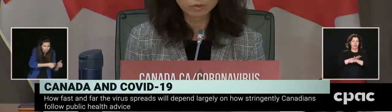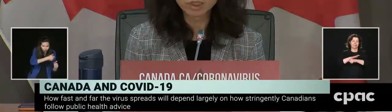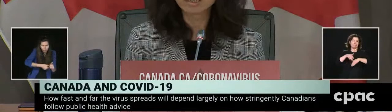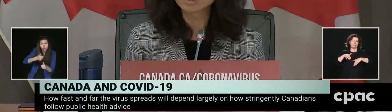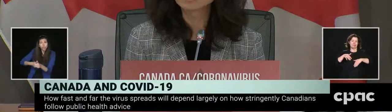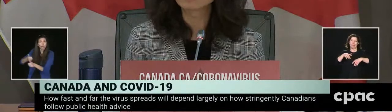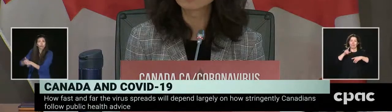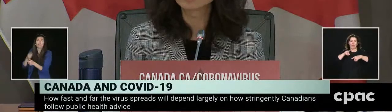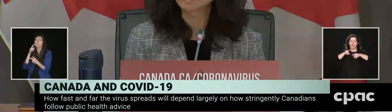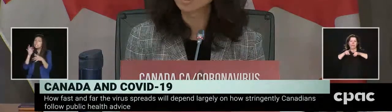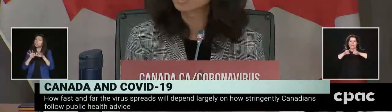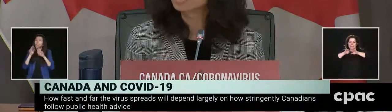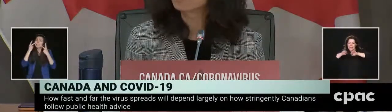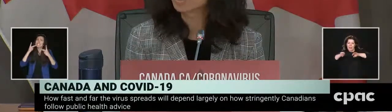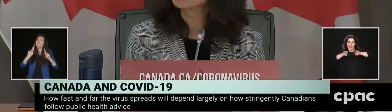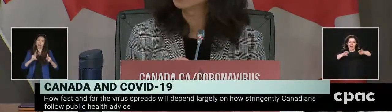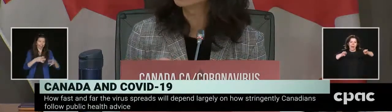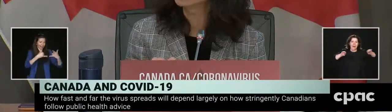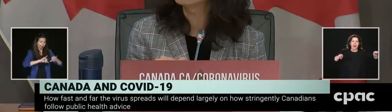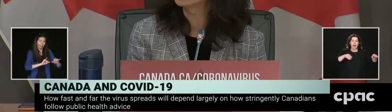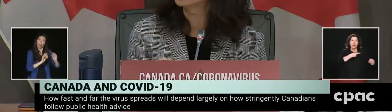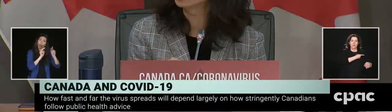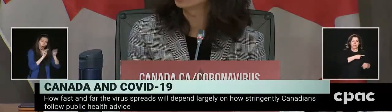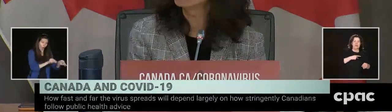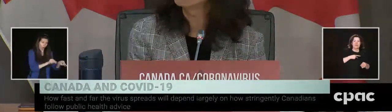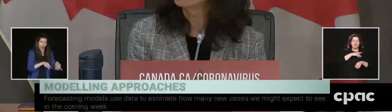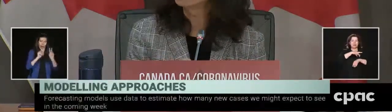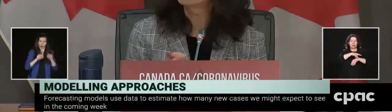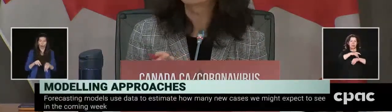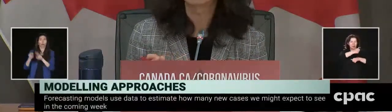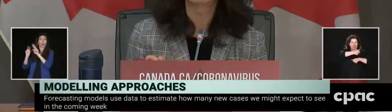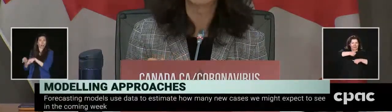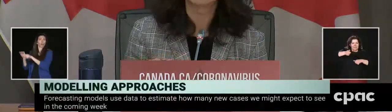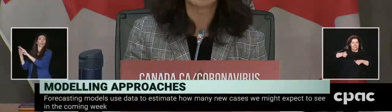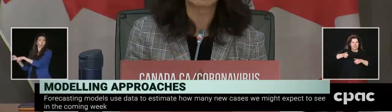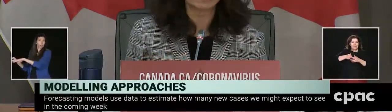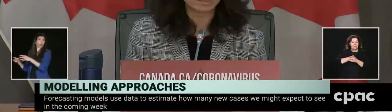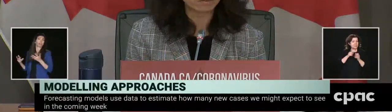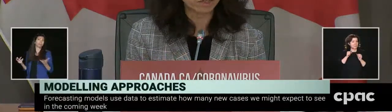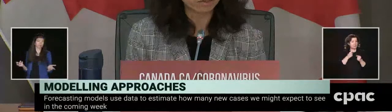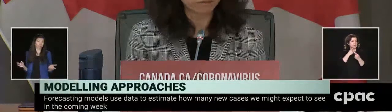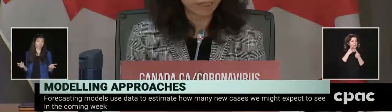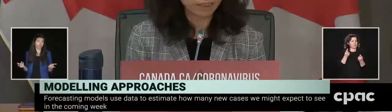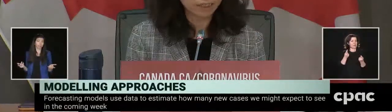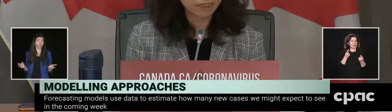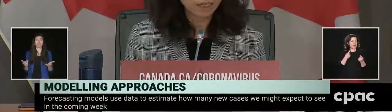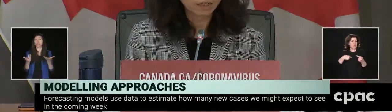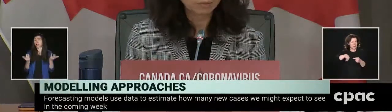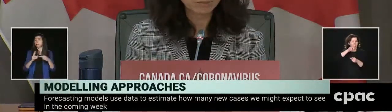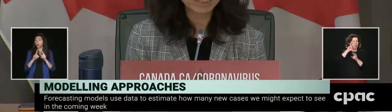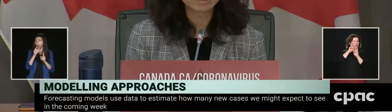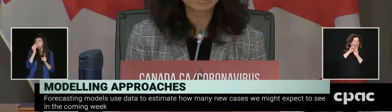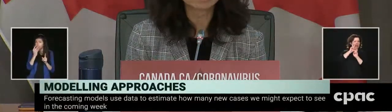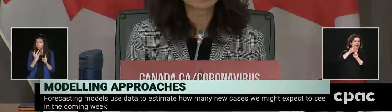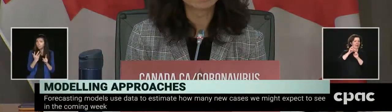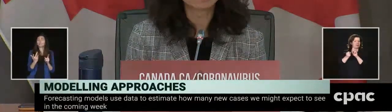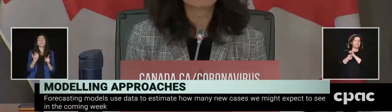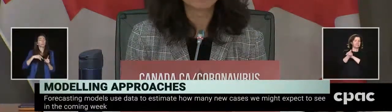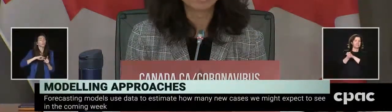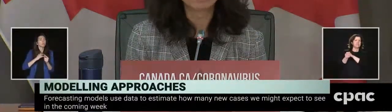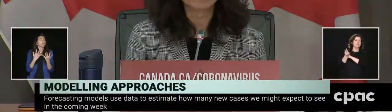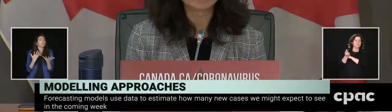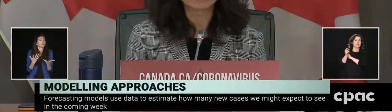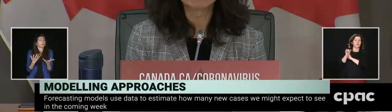is, of course, we're looking for signs of that bending of that curve, the slowing down of that growth rate. But